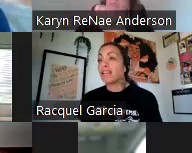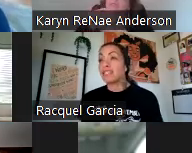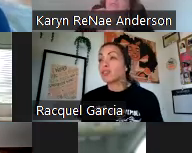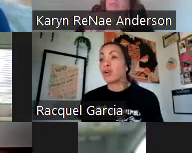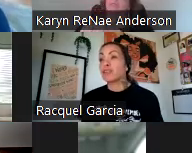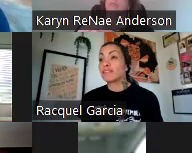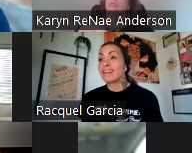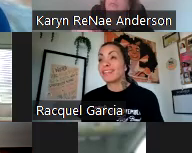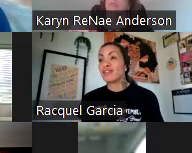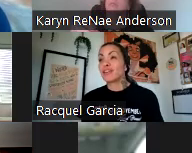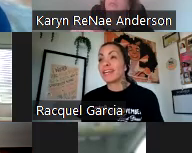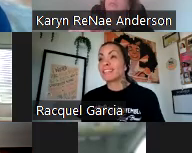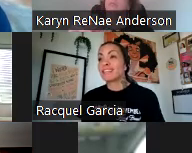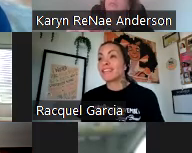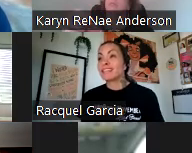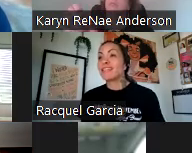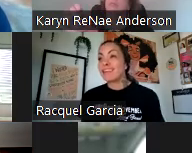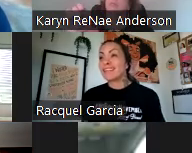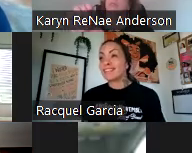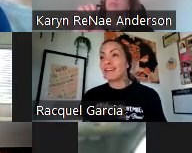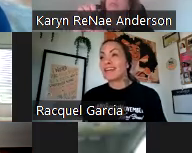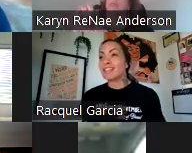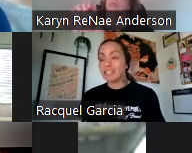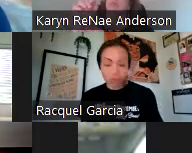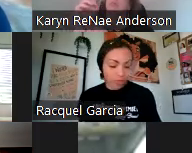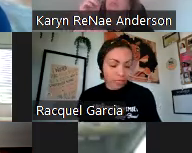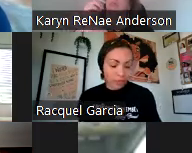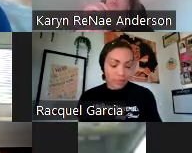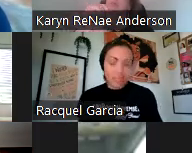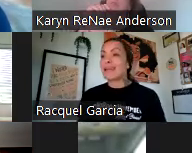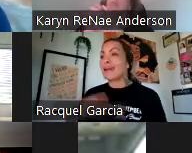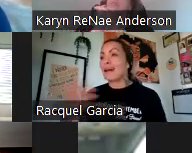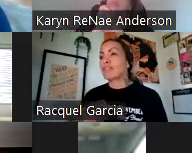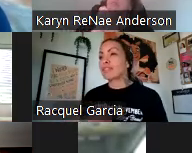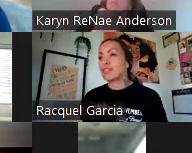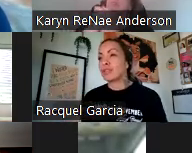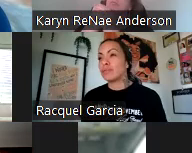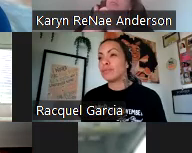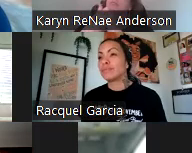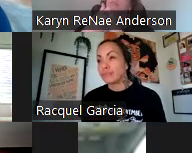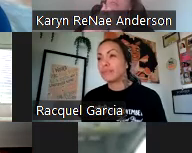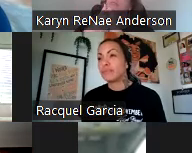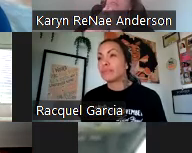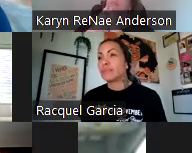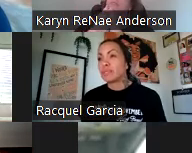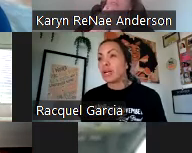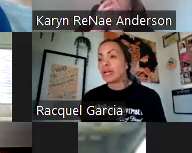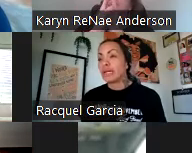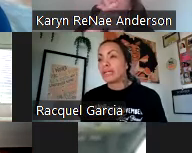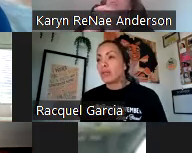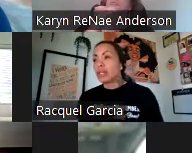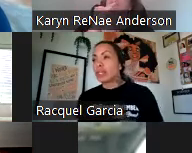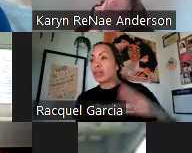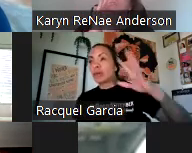Even healthy discord, right? It's okay yeah, it's okay. Healthy discord and saying I versus you. Yeah. All